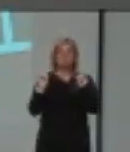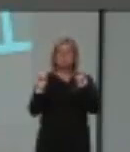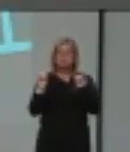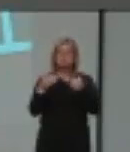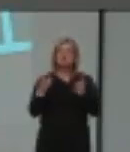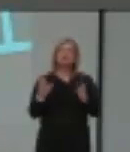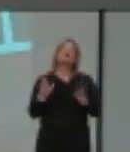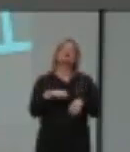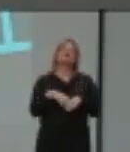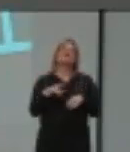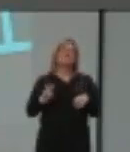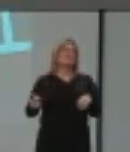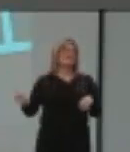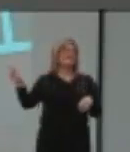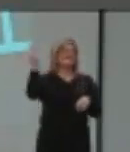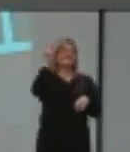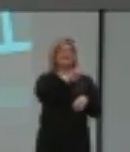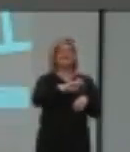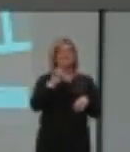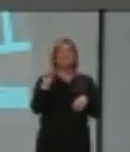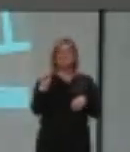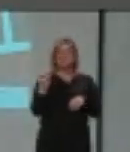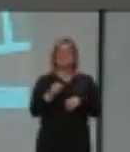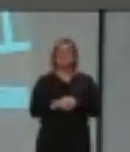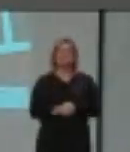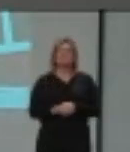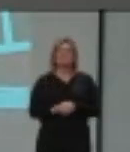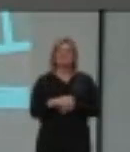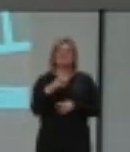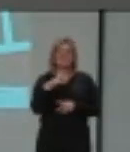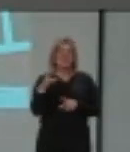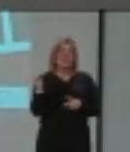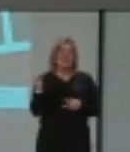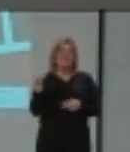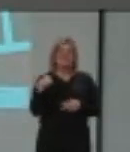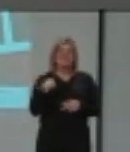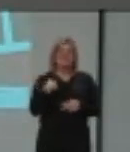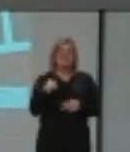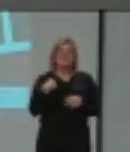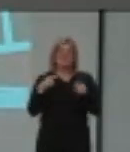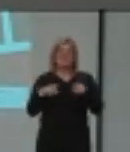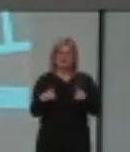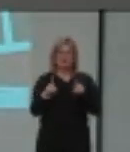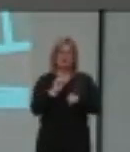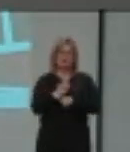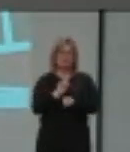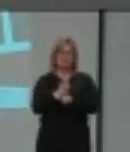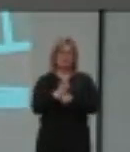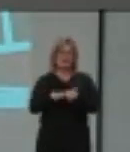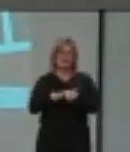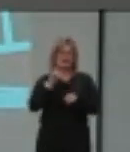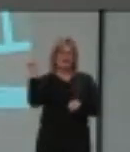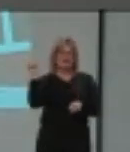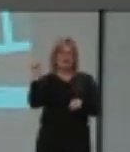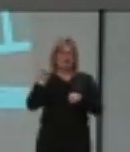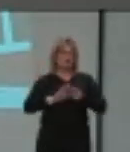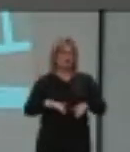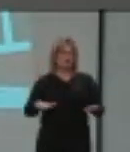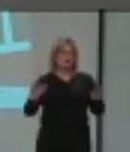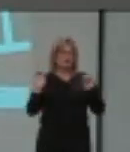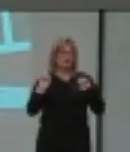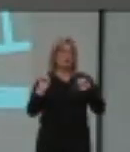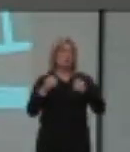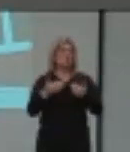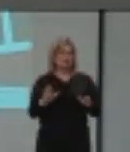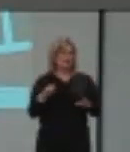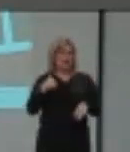departments kind of all over the United States. And I'm currently working at a pediatric emergency